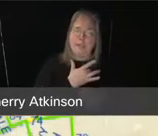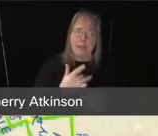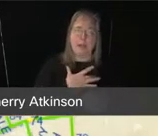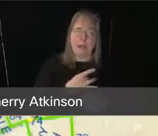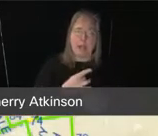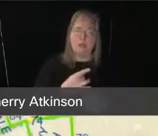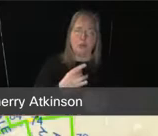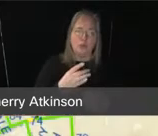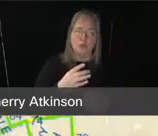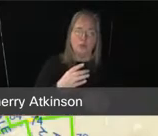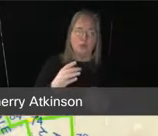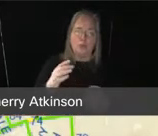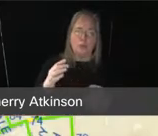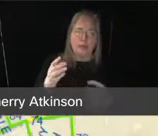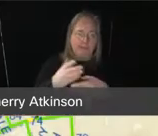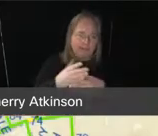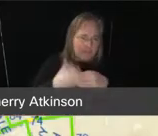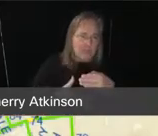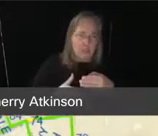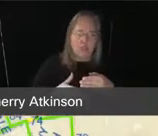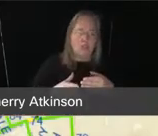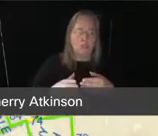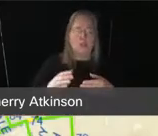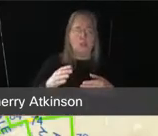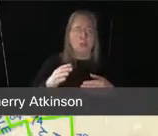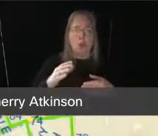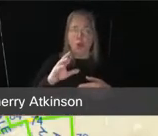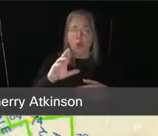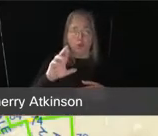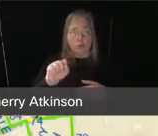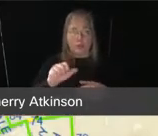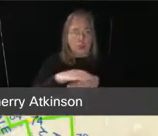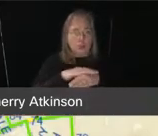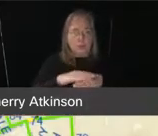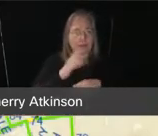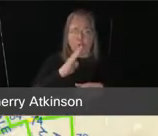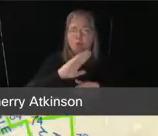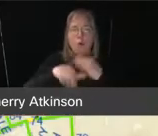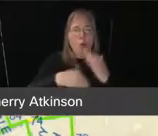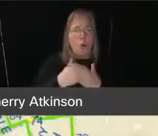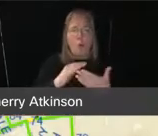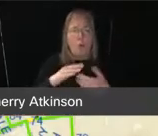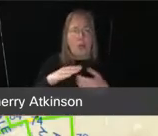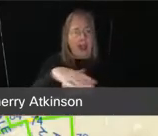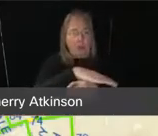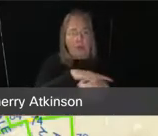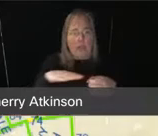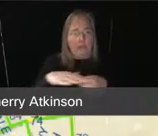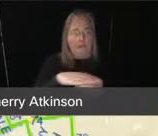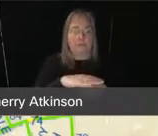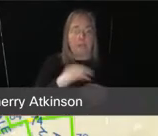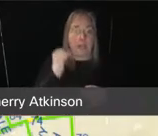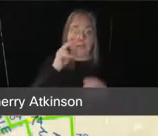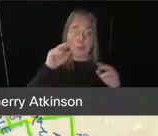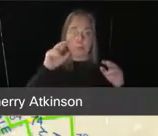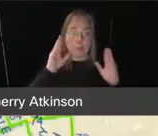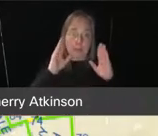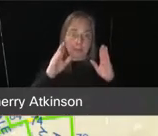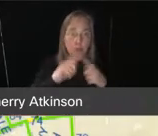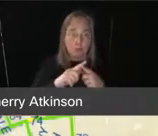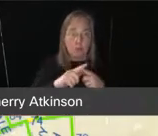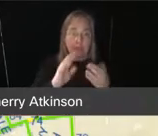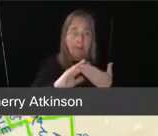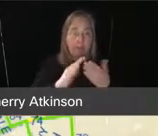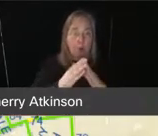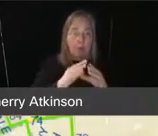complete resurfacing or treatment in the entire neighborhood. If you pay attention to the neighborhood in the middle here